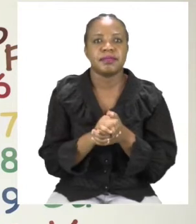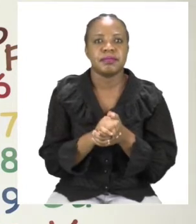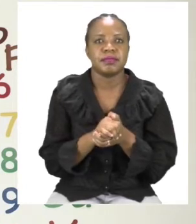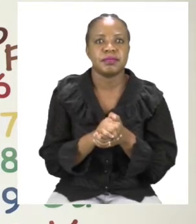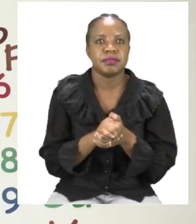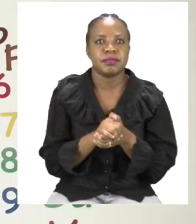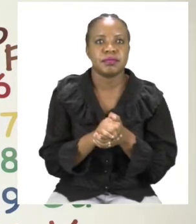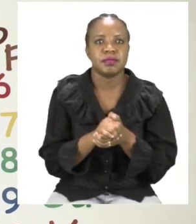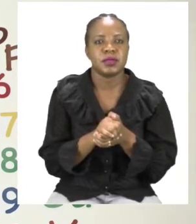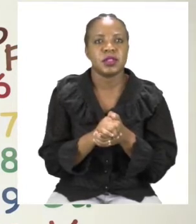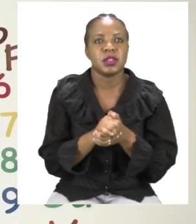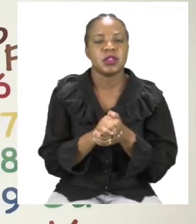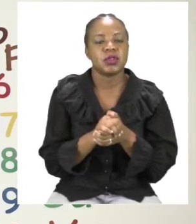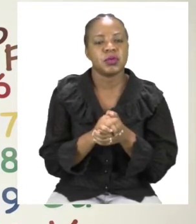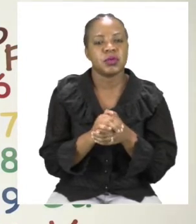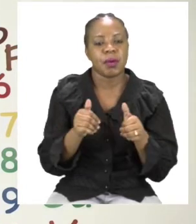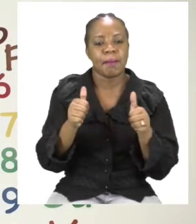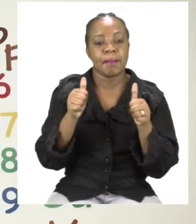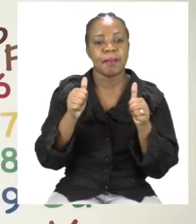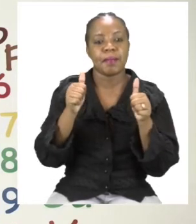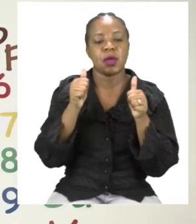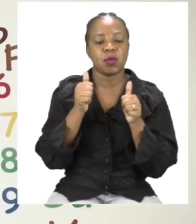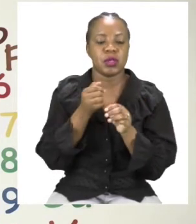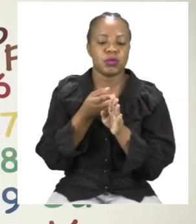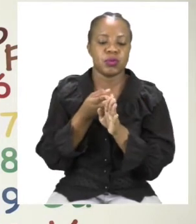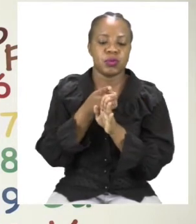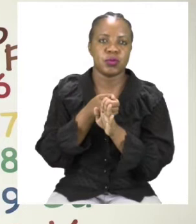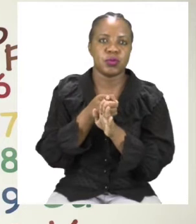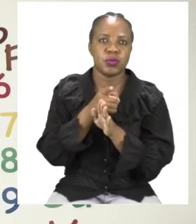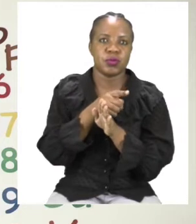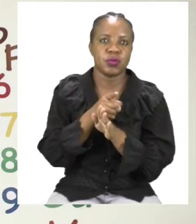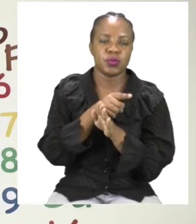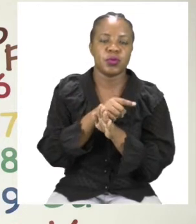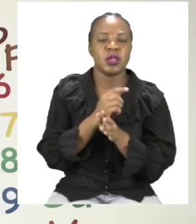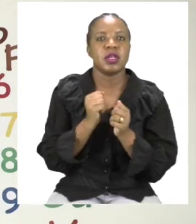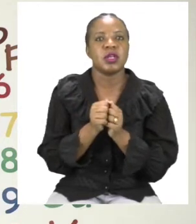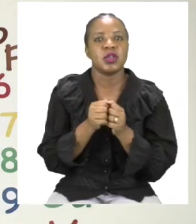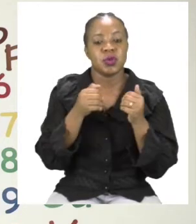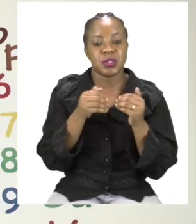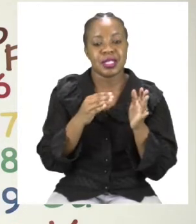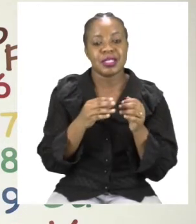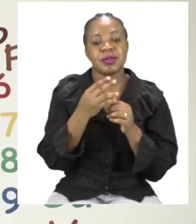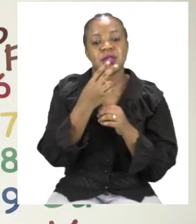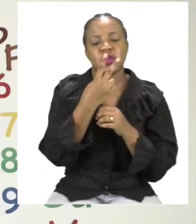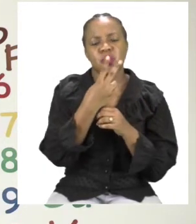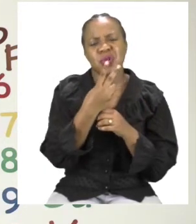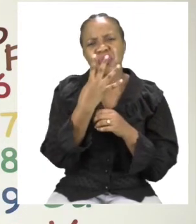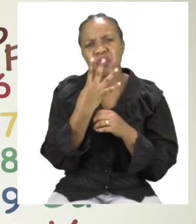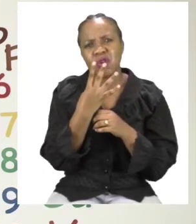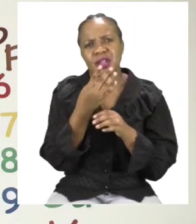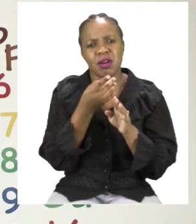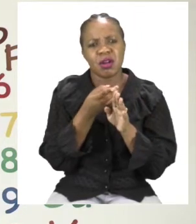count backwards from the number that is before 24. So the number before 24